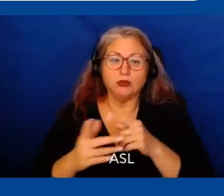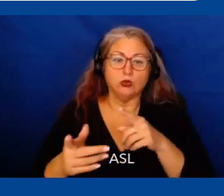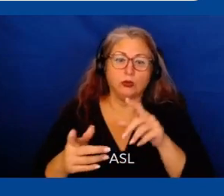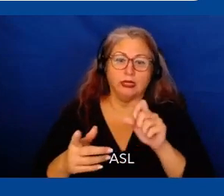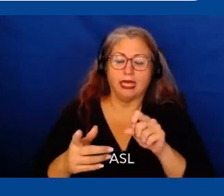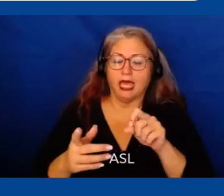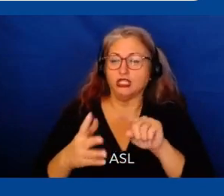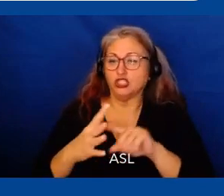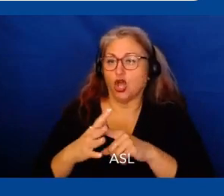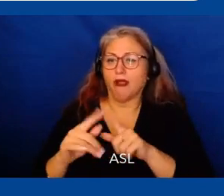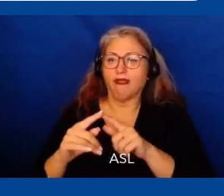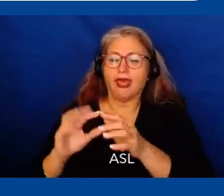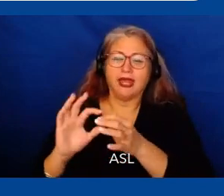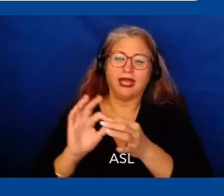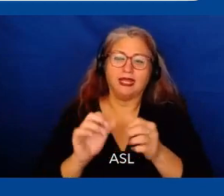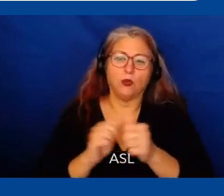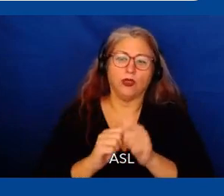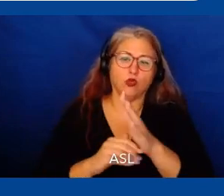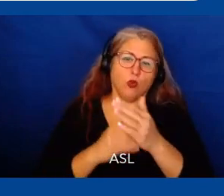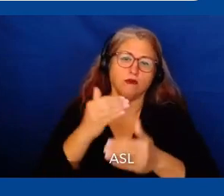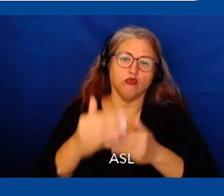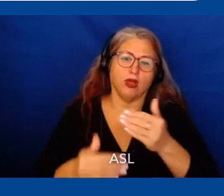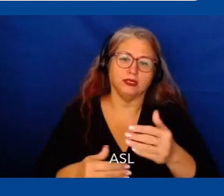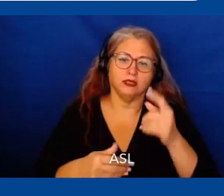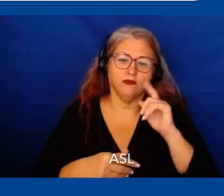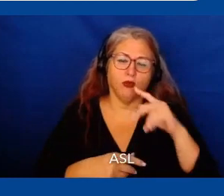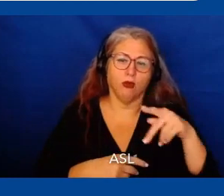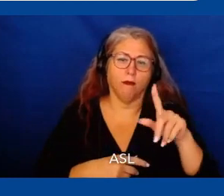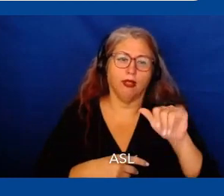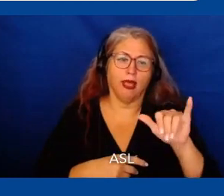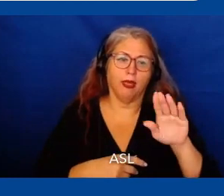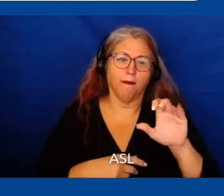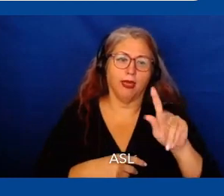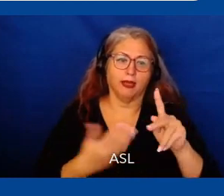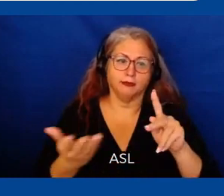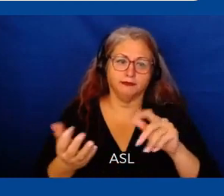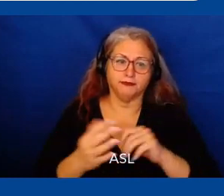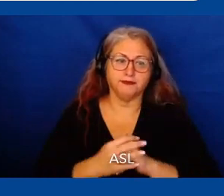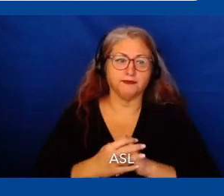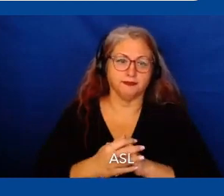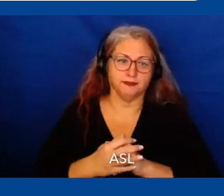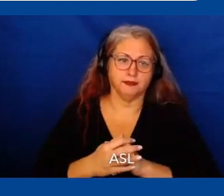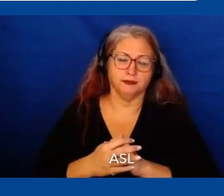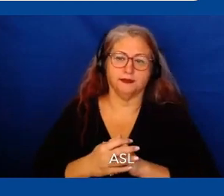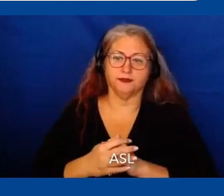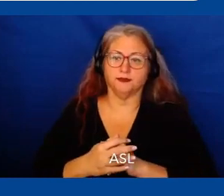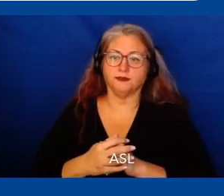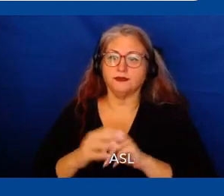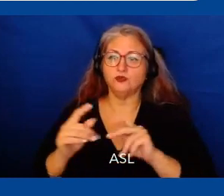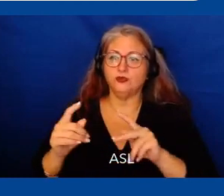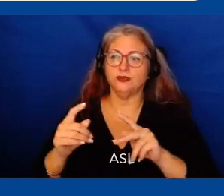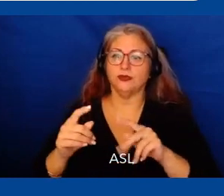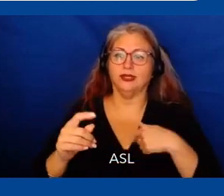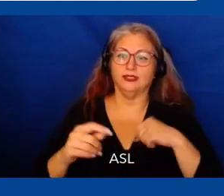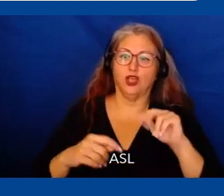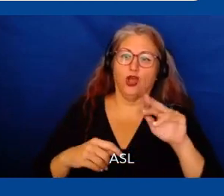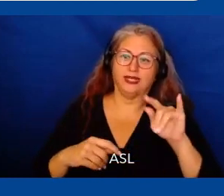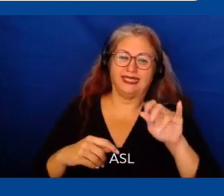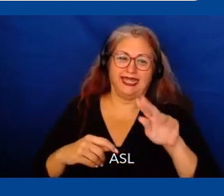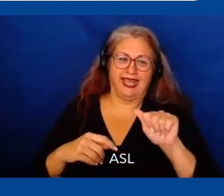there and then move on to what the process was like for Playback. Okay. It's Agustina